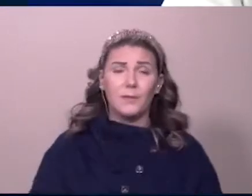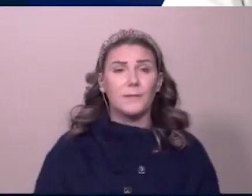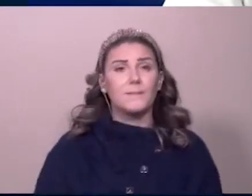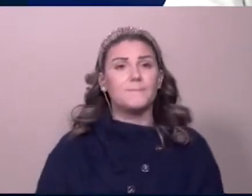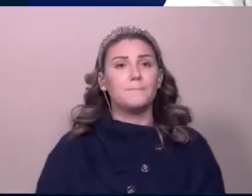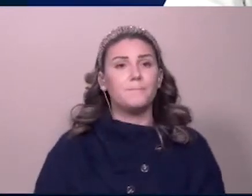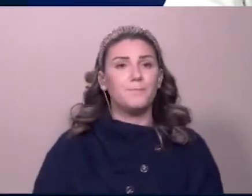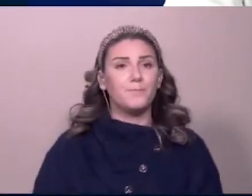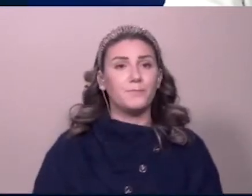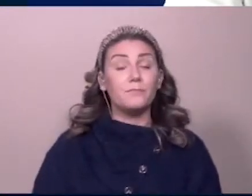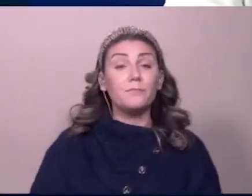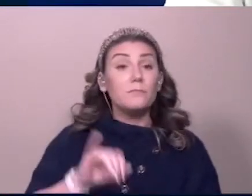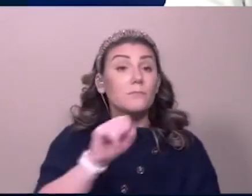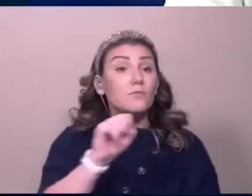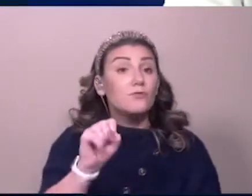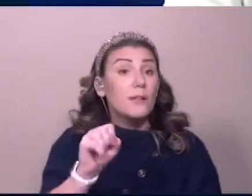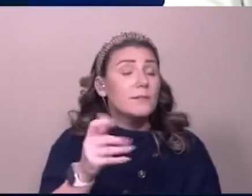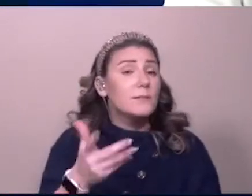Jess?